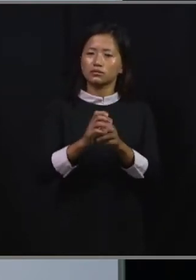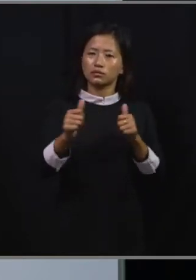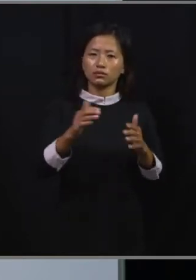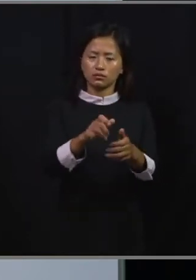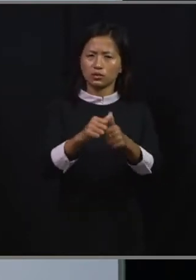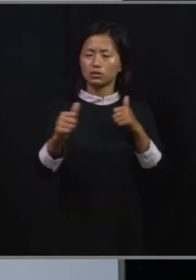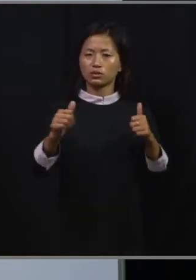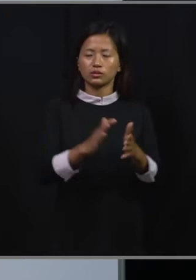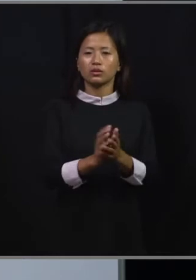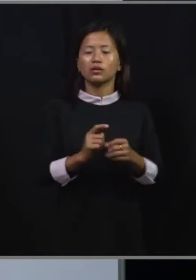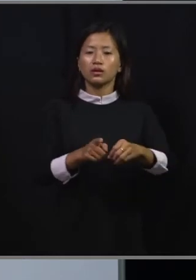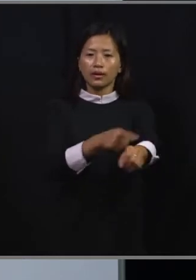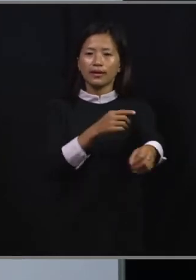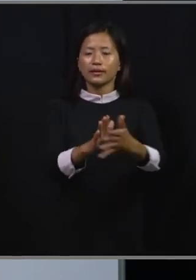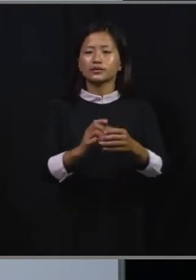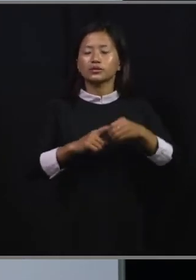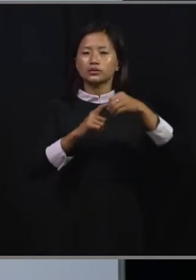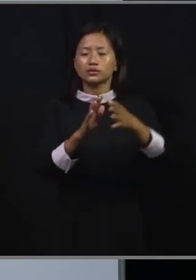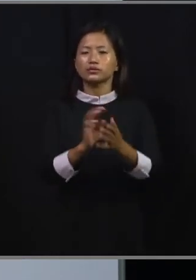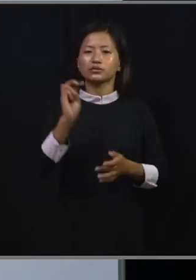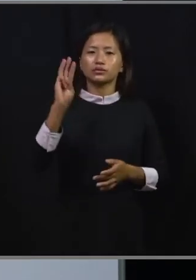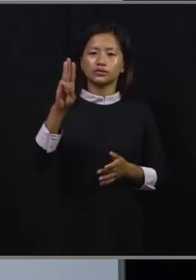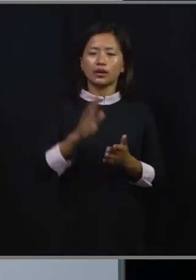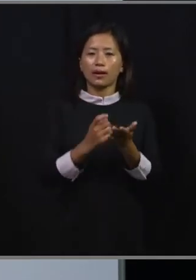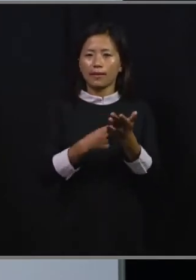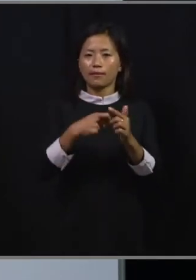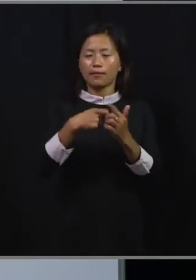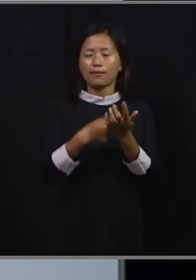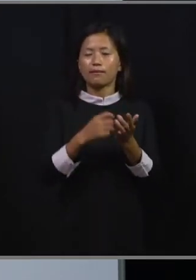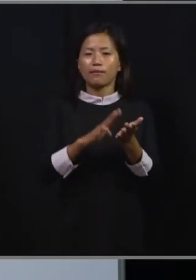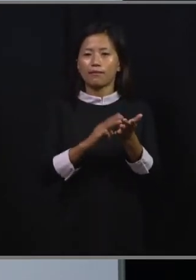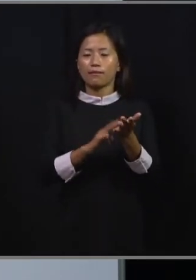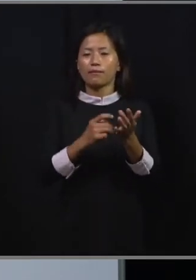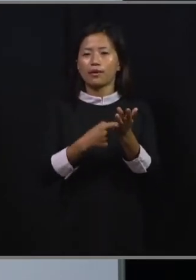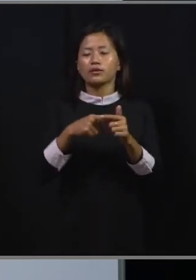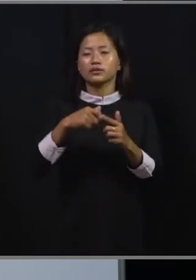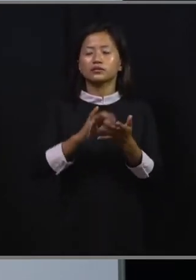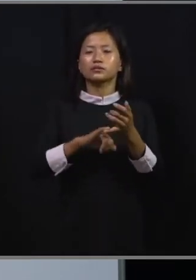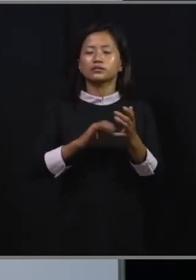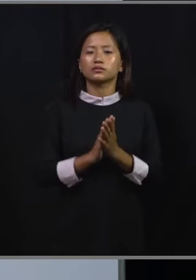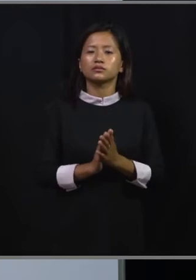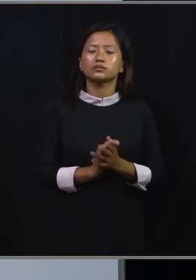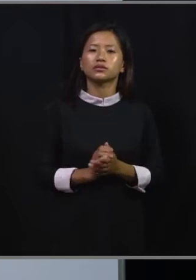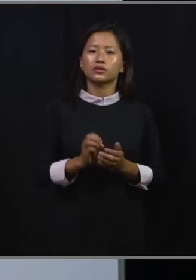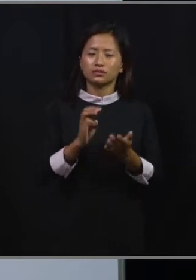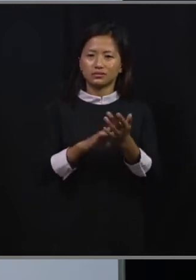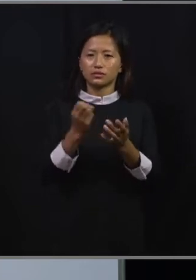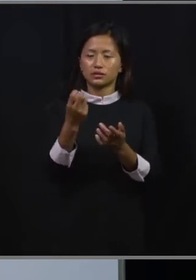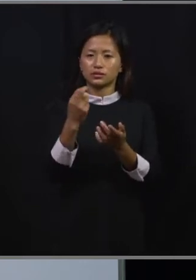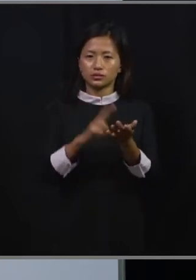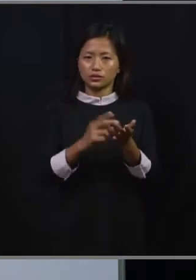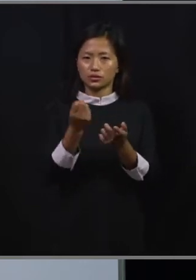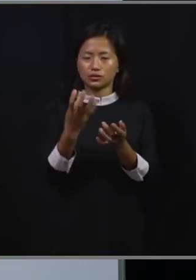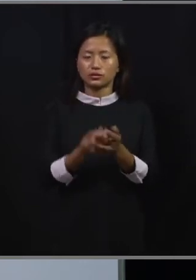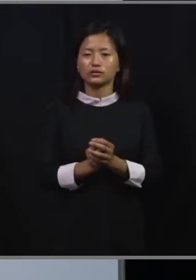10 we can expect one long question as well as one 3-mark question. Okay, as well as there is a 100% chances of numericals will be asked from